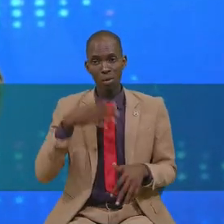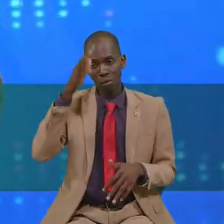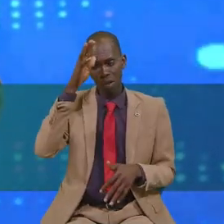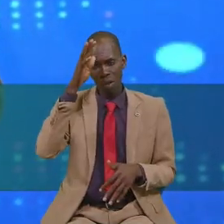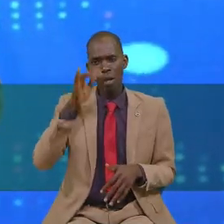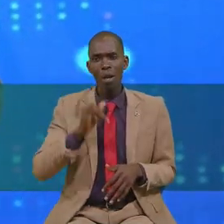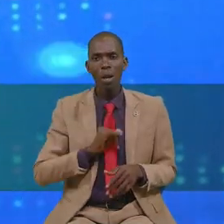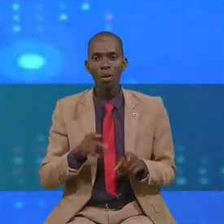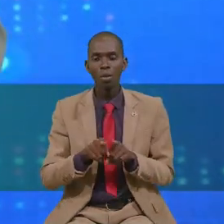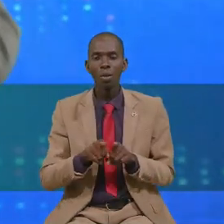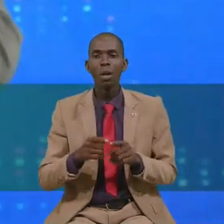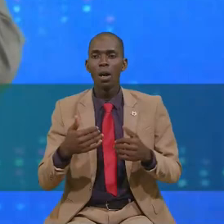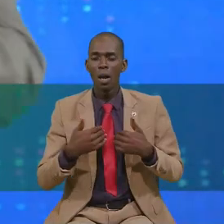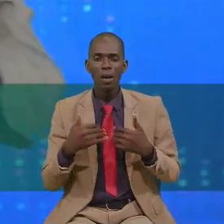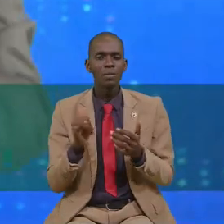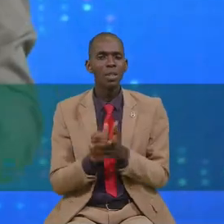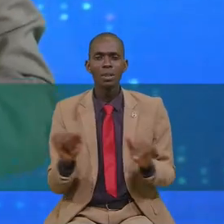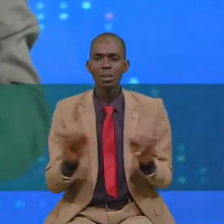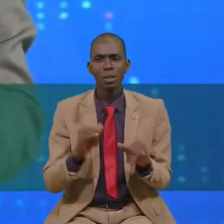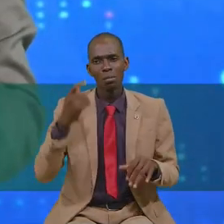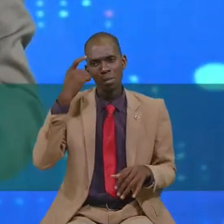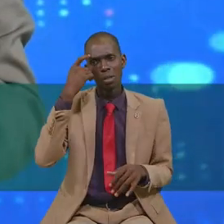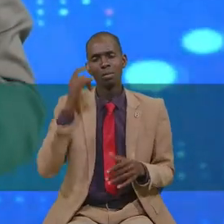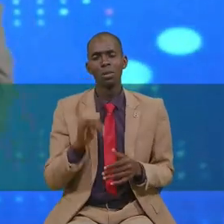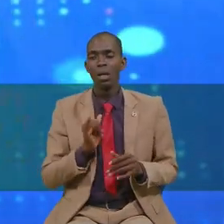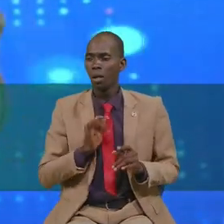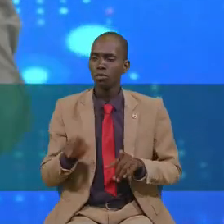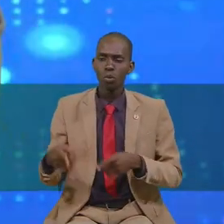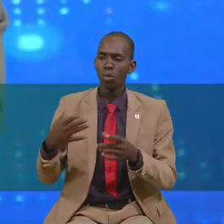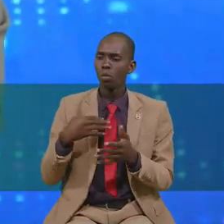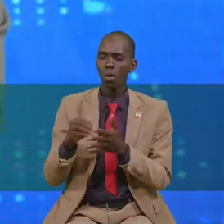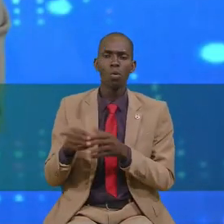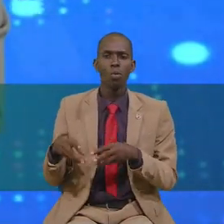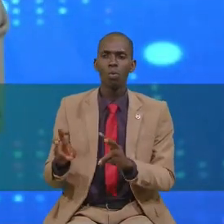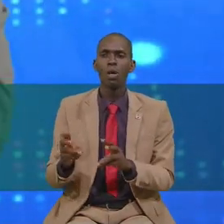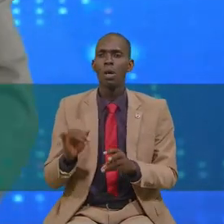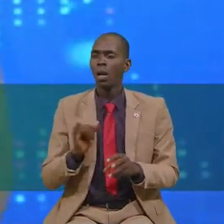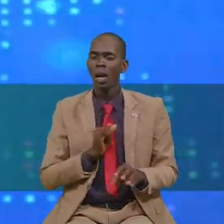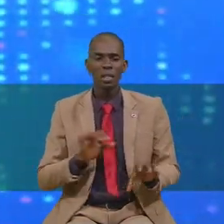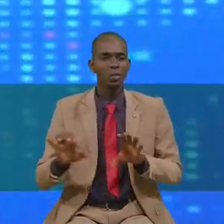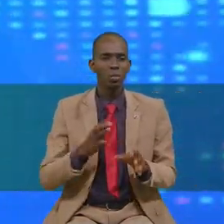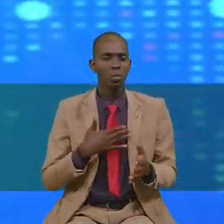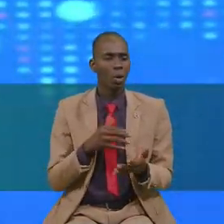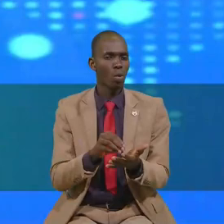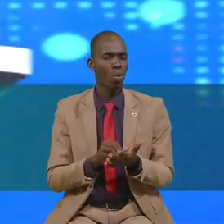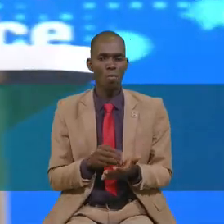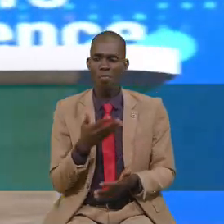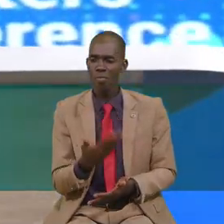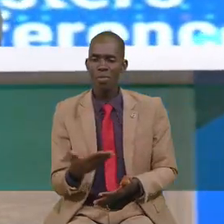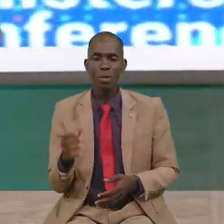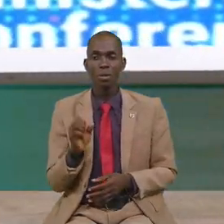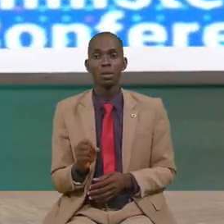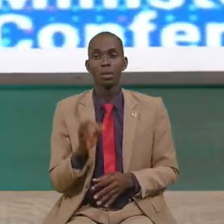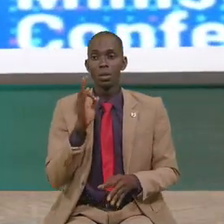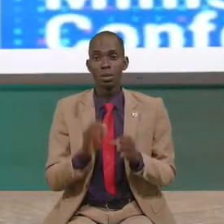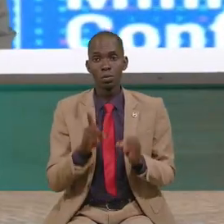that same mind. I went my own way. I did my own thing. And if you know where I